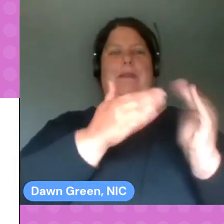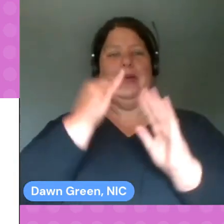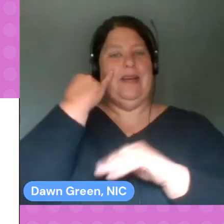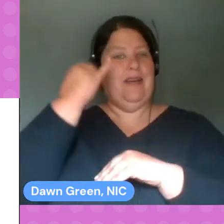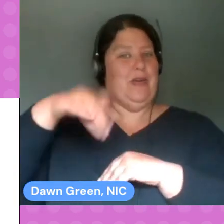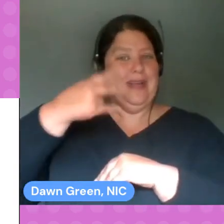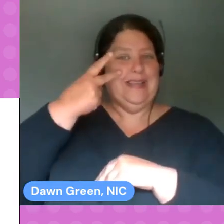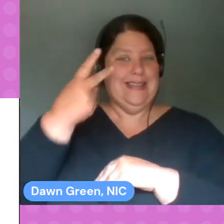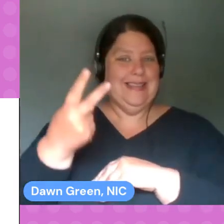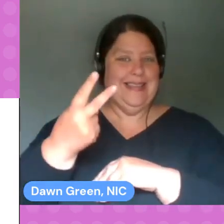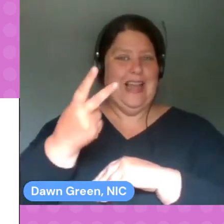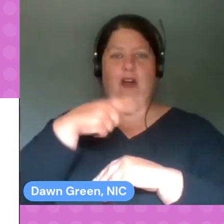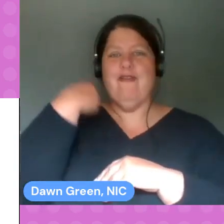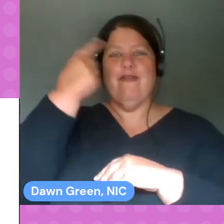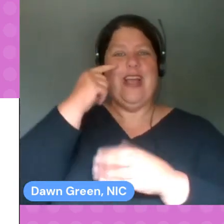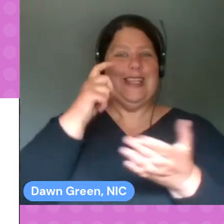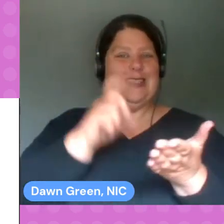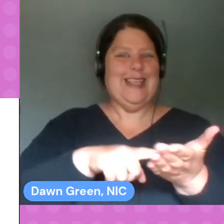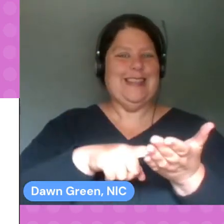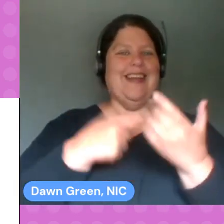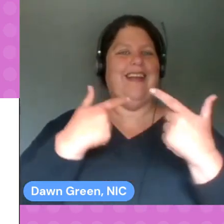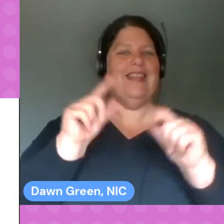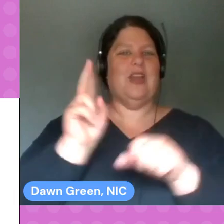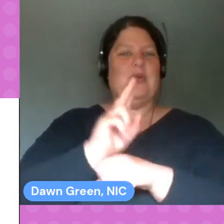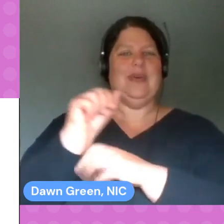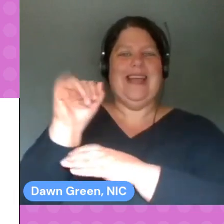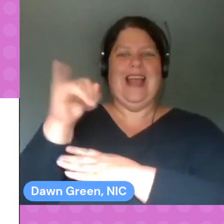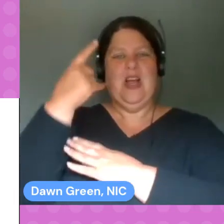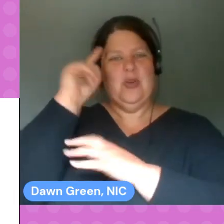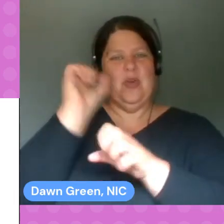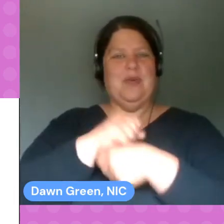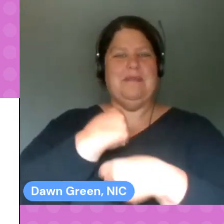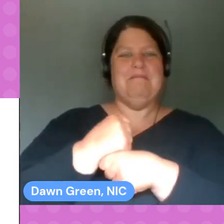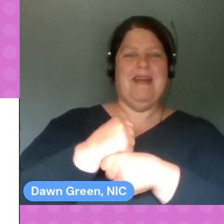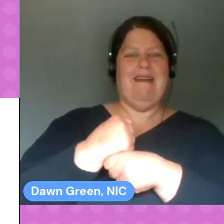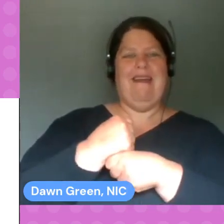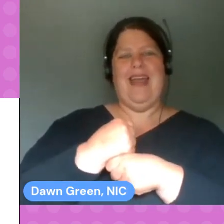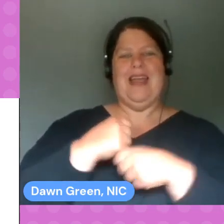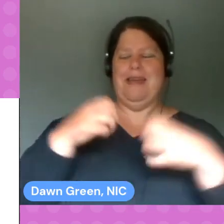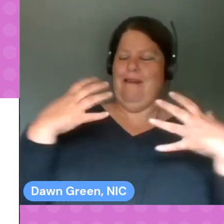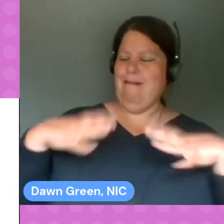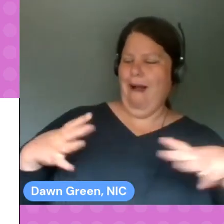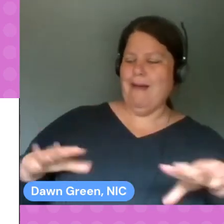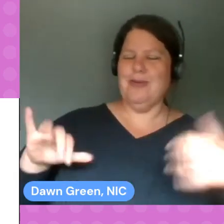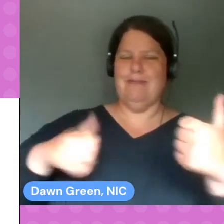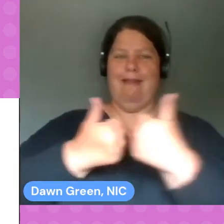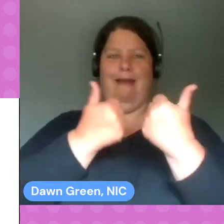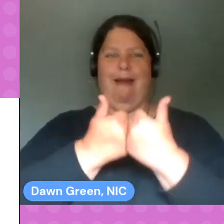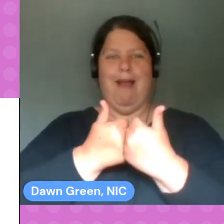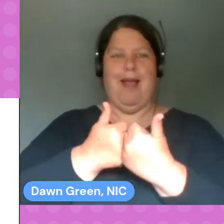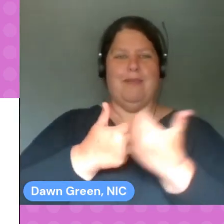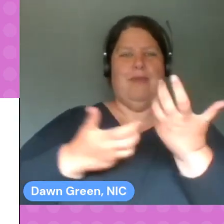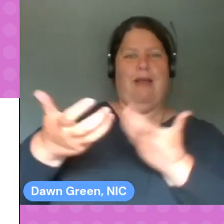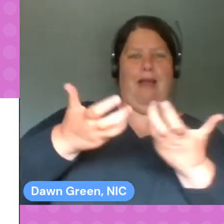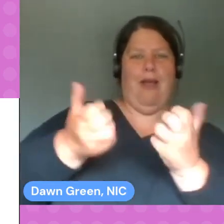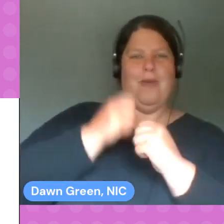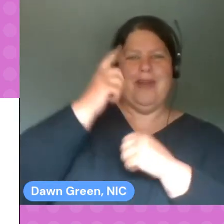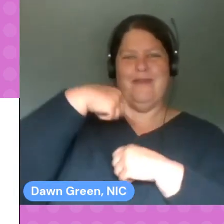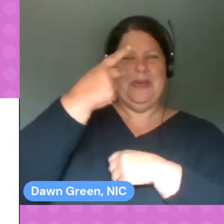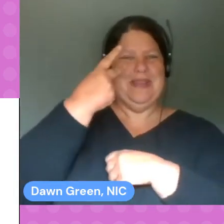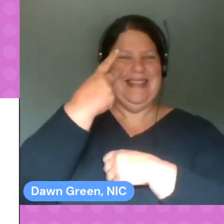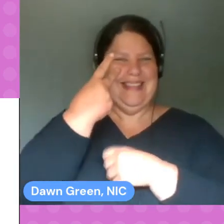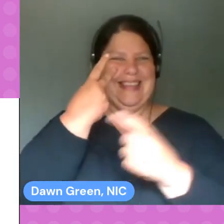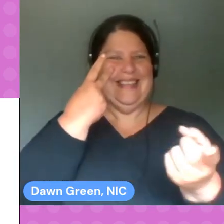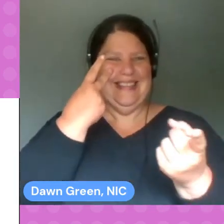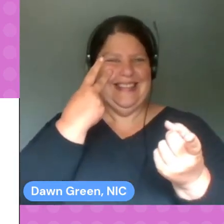it, face sensing lets you use AI to make animated costumes and games that interact with your face. You can see here the little program,